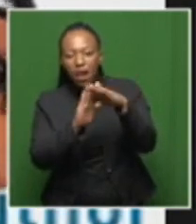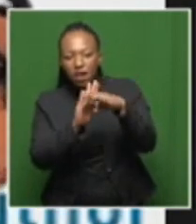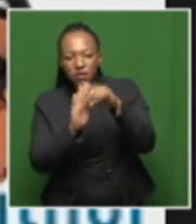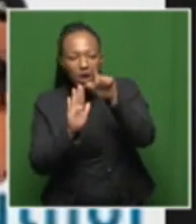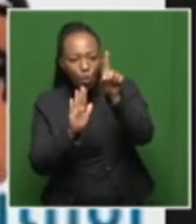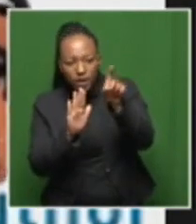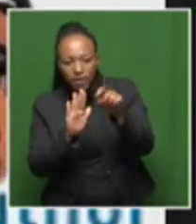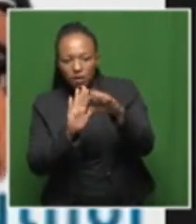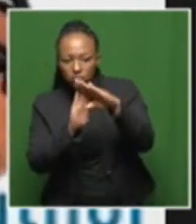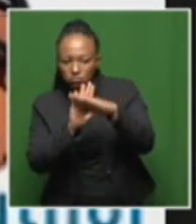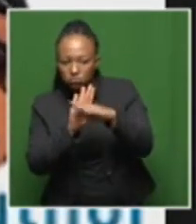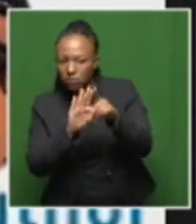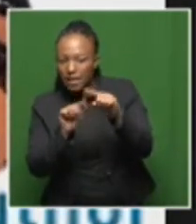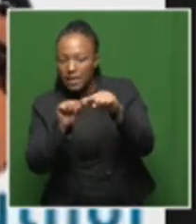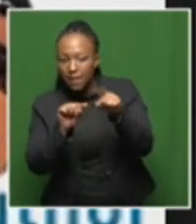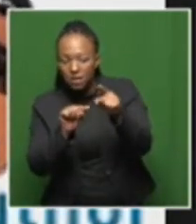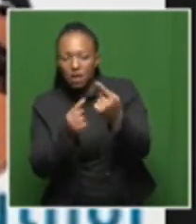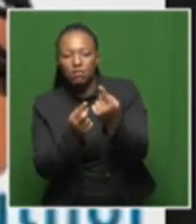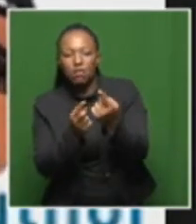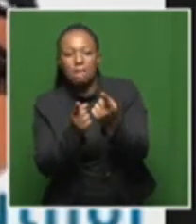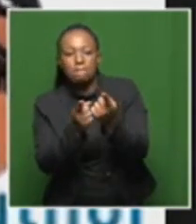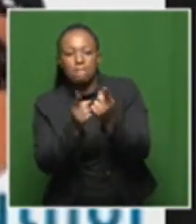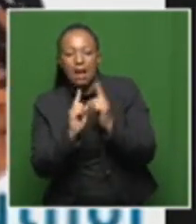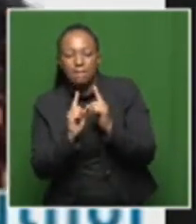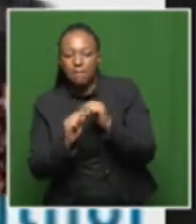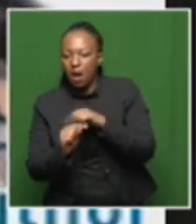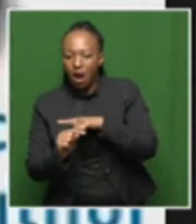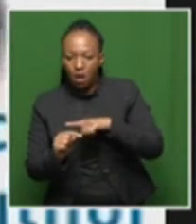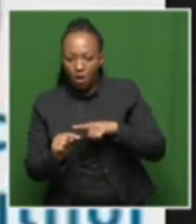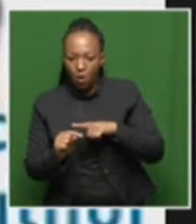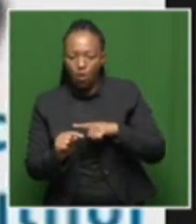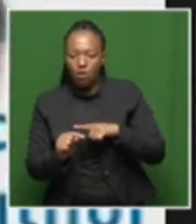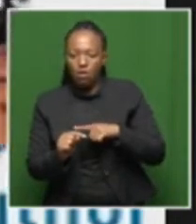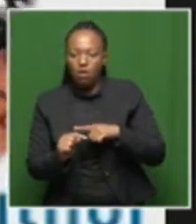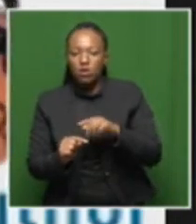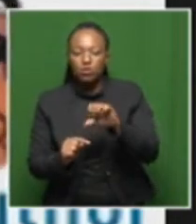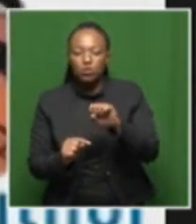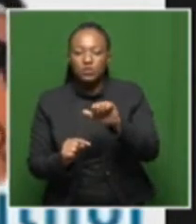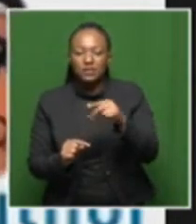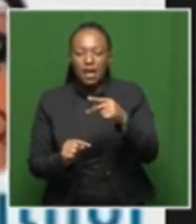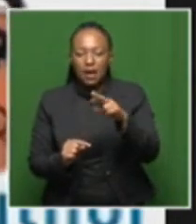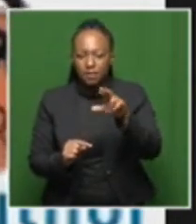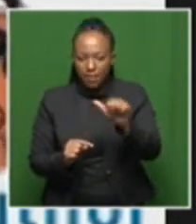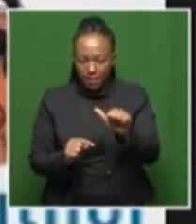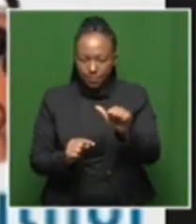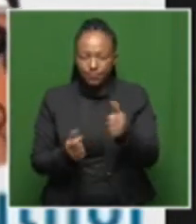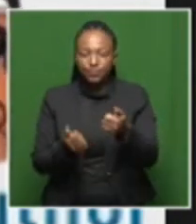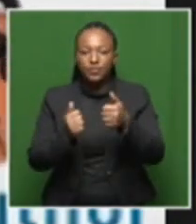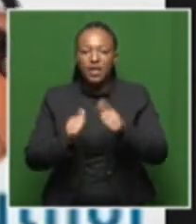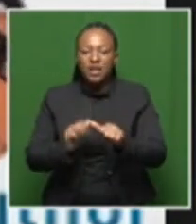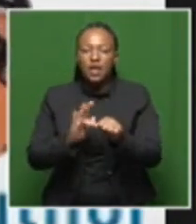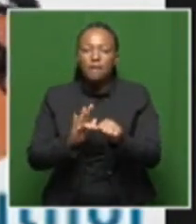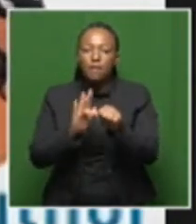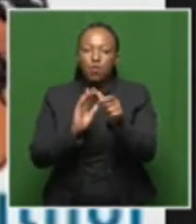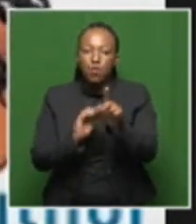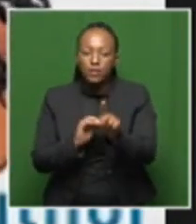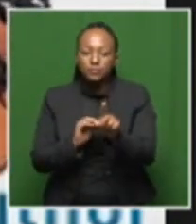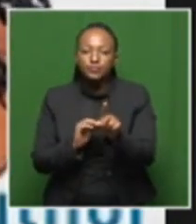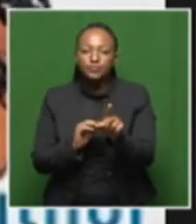questions. And it depends how long they take to come back to SAPRA on those questions. The other important thing is the